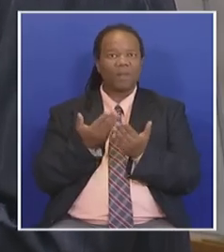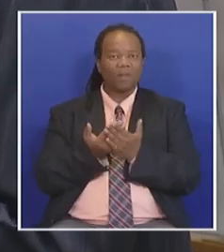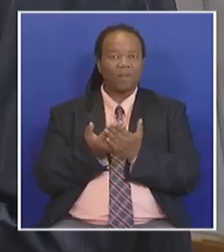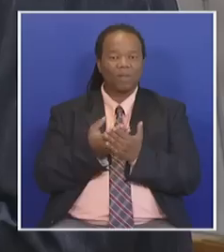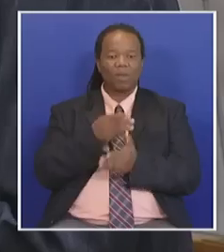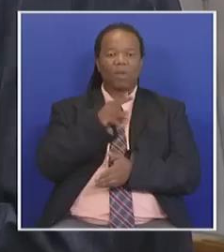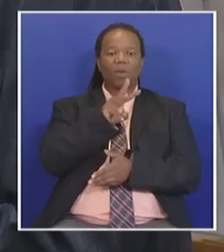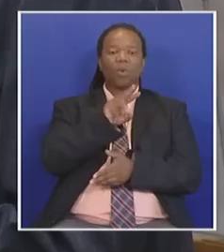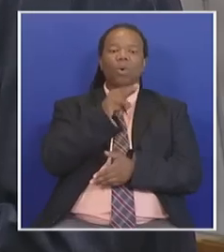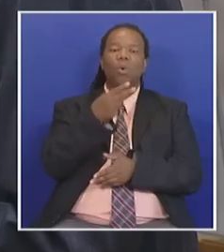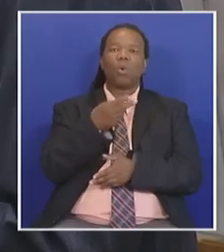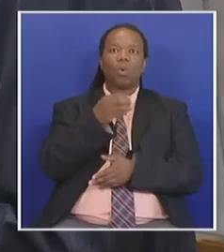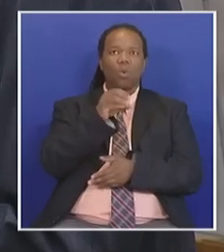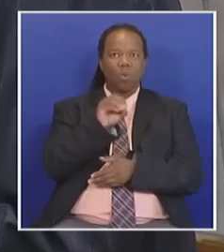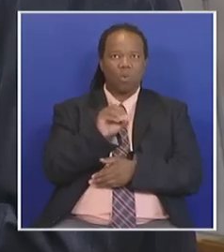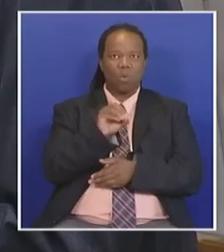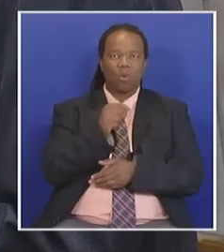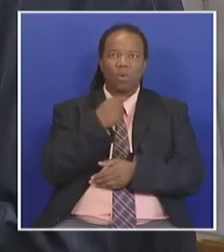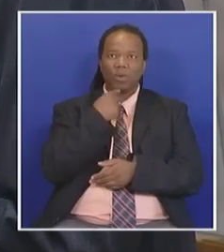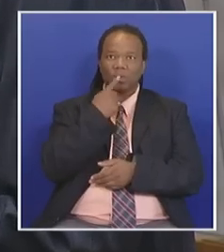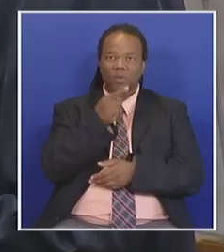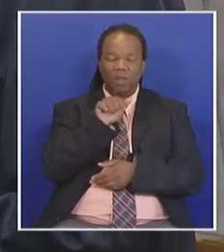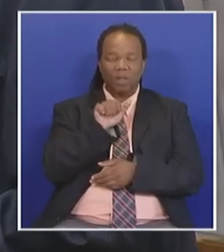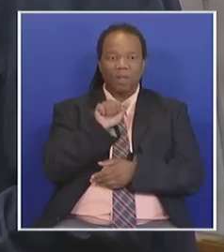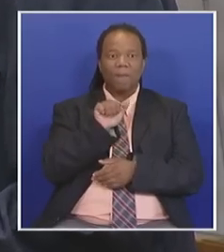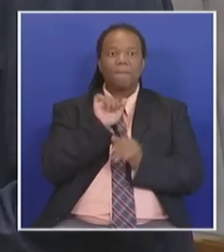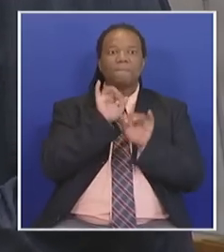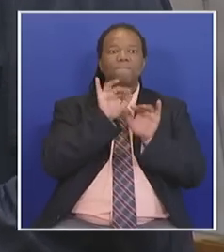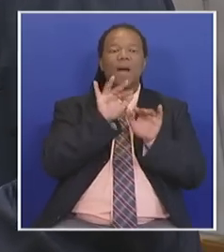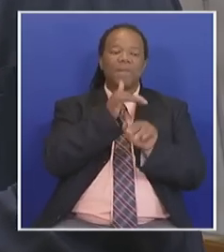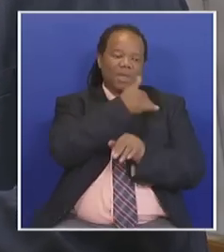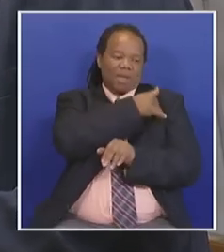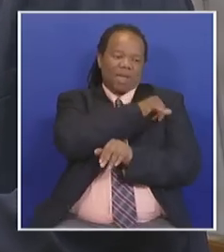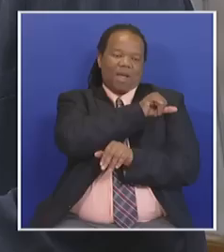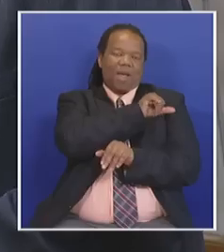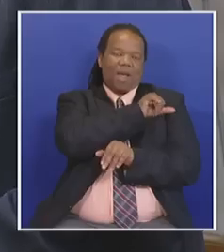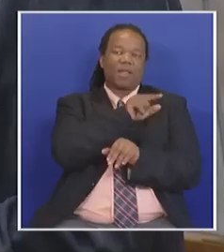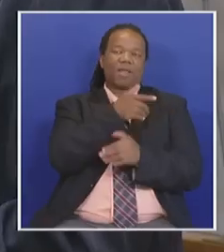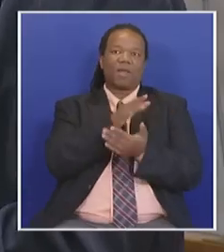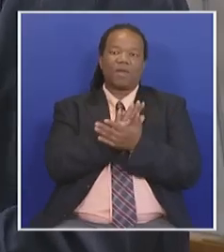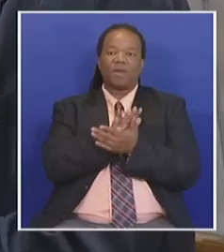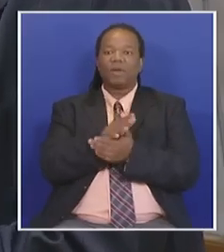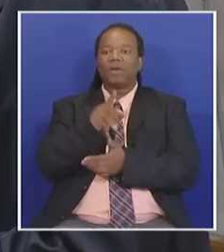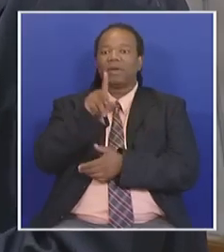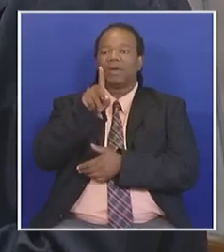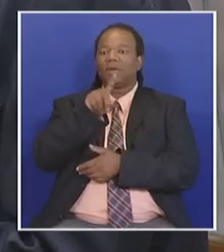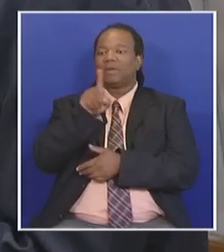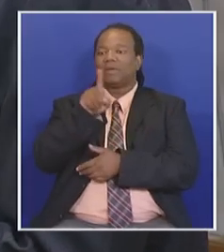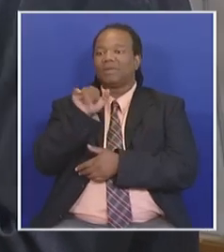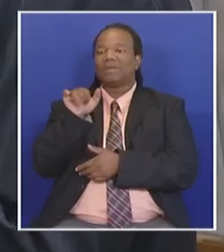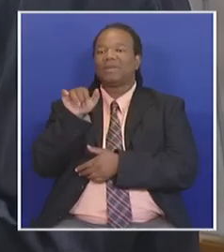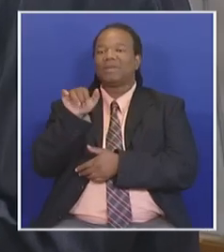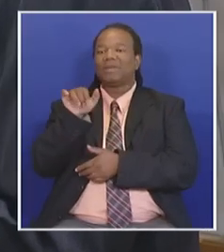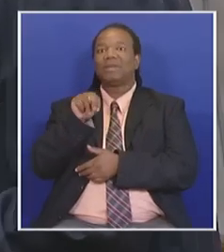Organization has declared an international public health emergency in regard to the Zika virus, which is spreading rapidly in